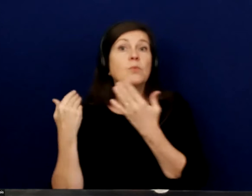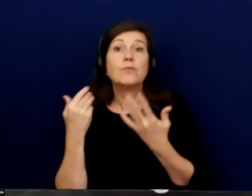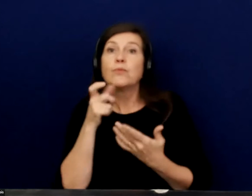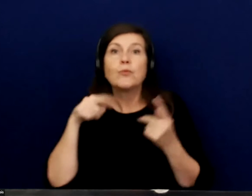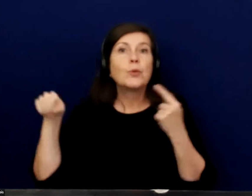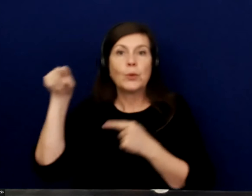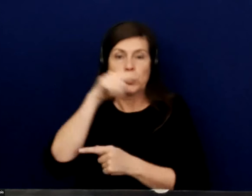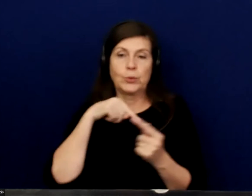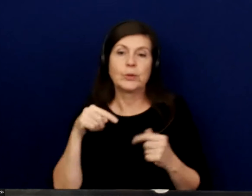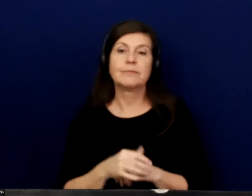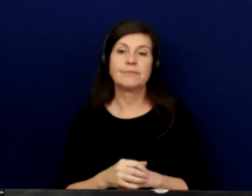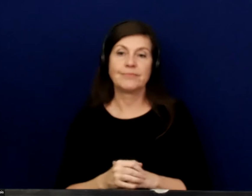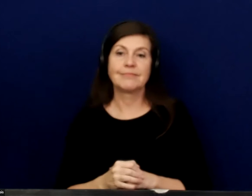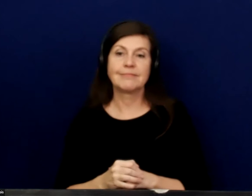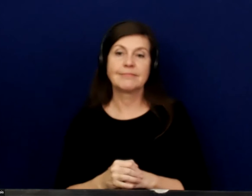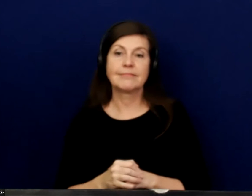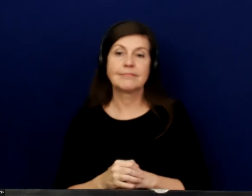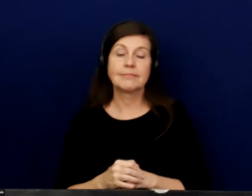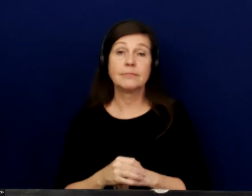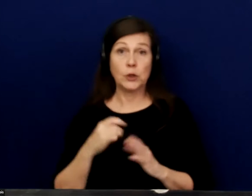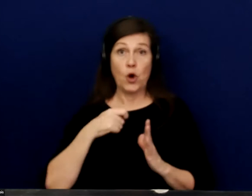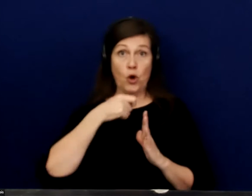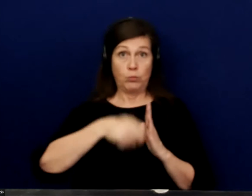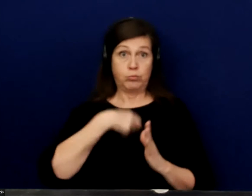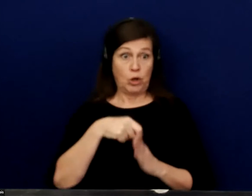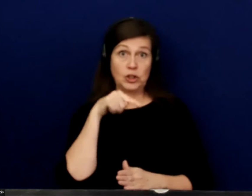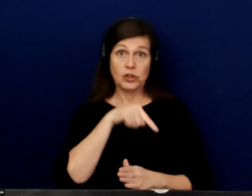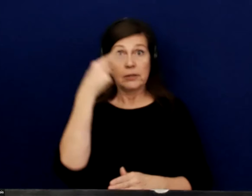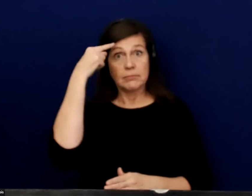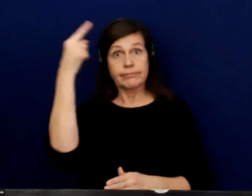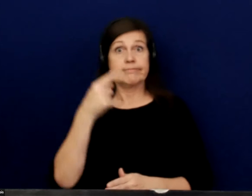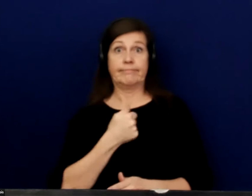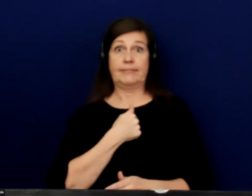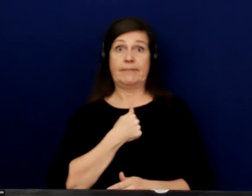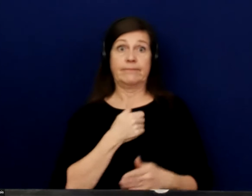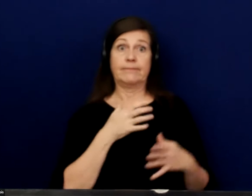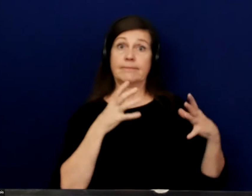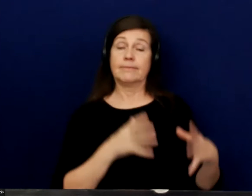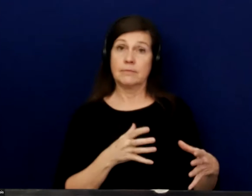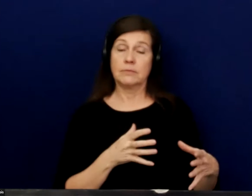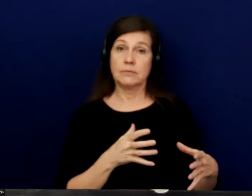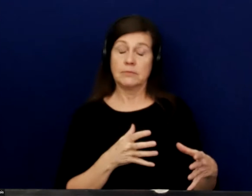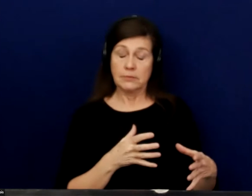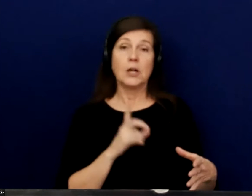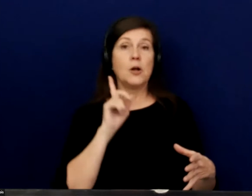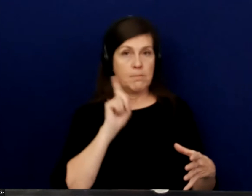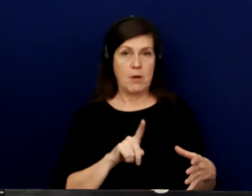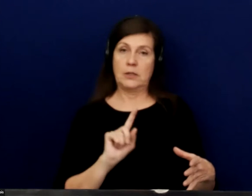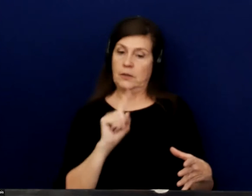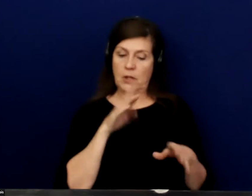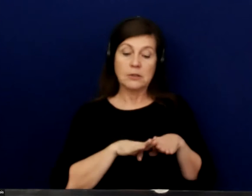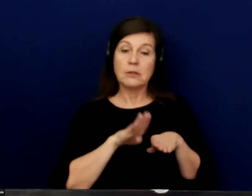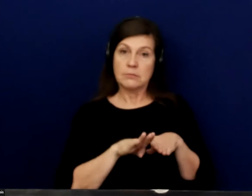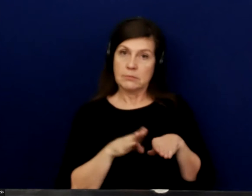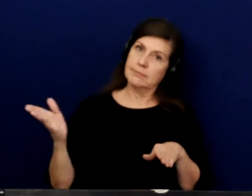to answer that first. The project owners are responsible for including the users from the start,